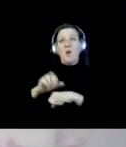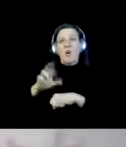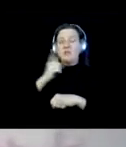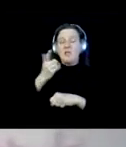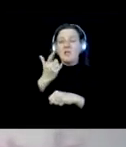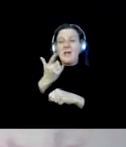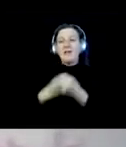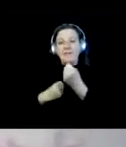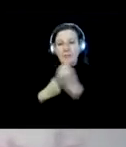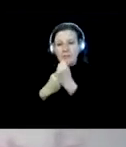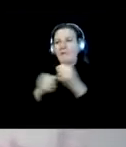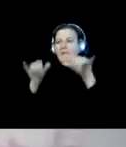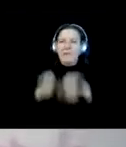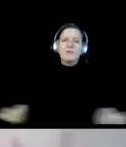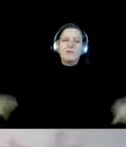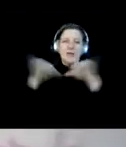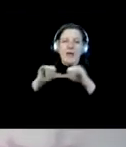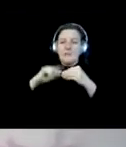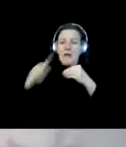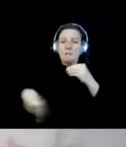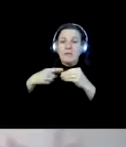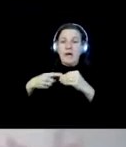of exhaustion, and